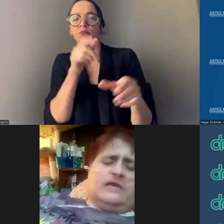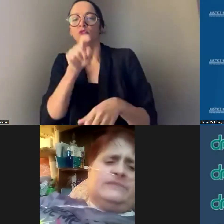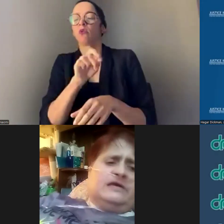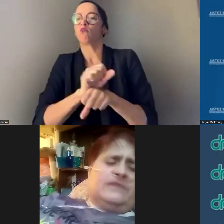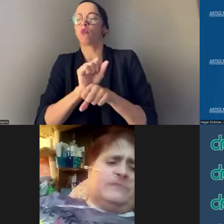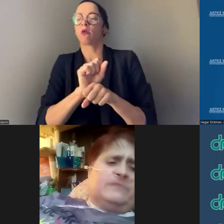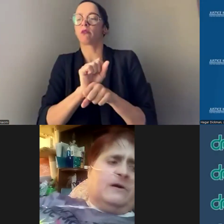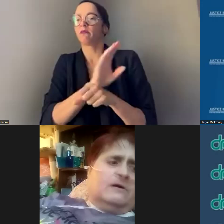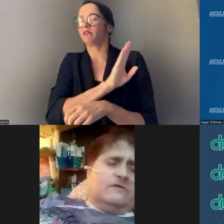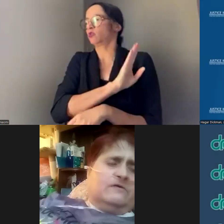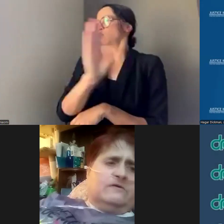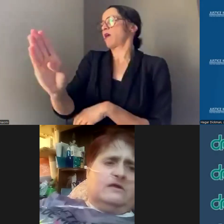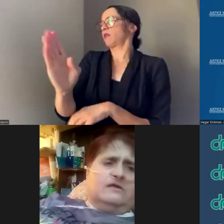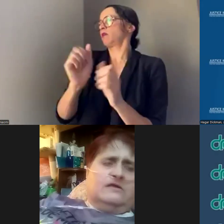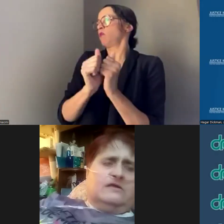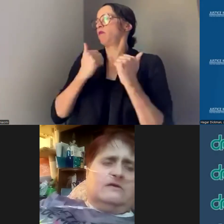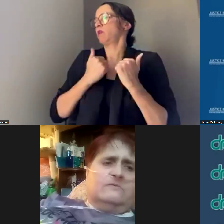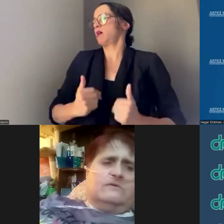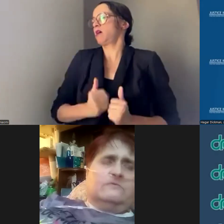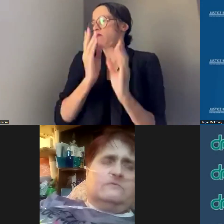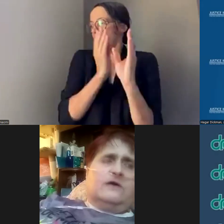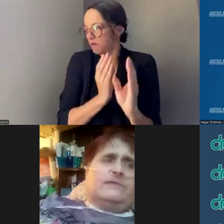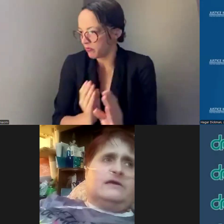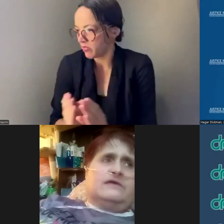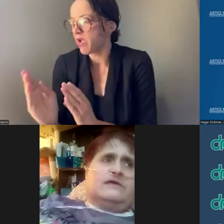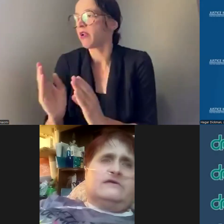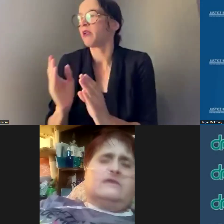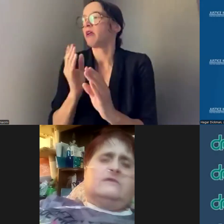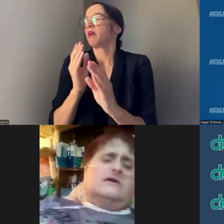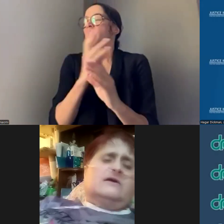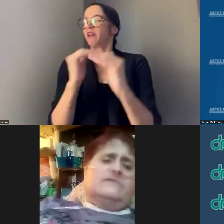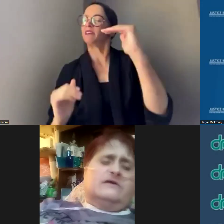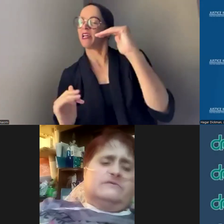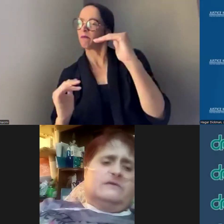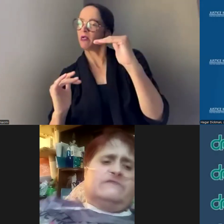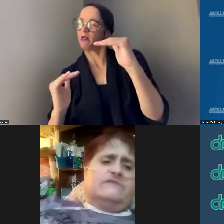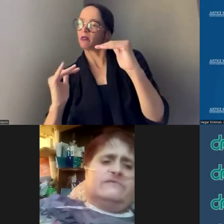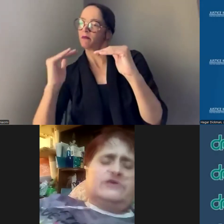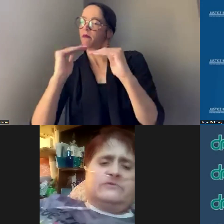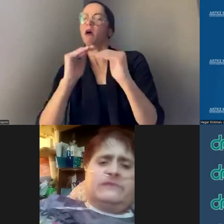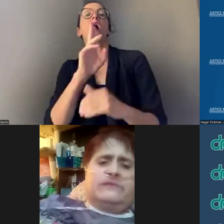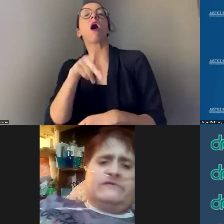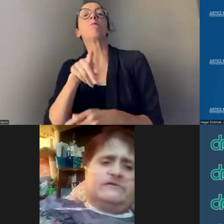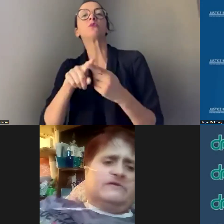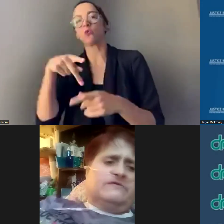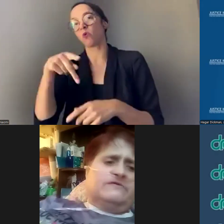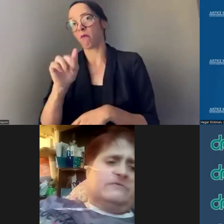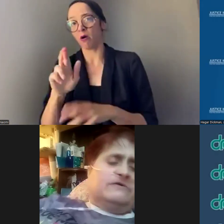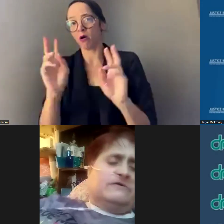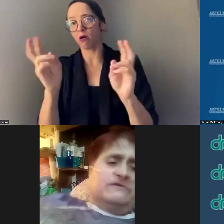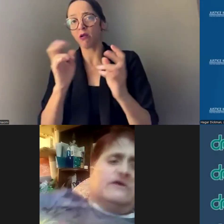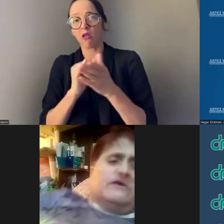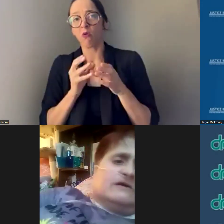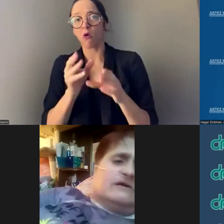get up to par so that we're not playing a guessing game when it comes down to what information we're passing to the